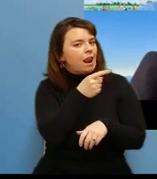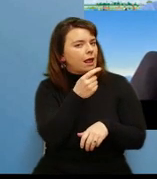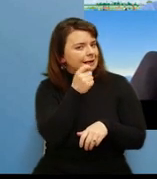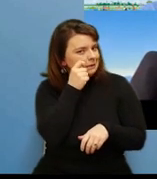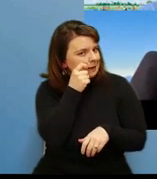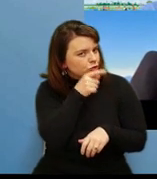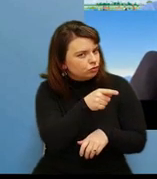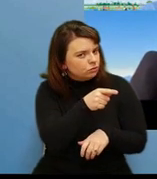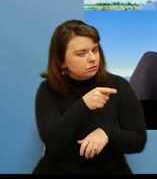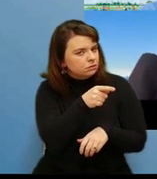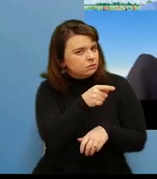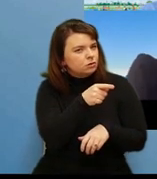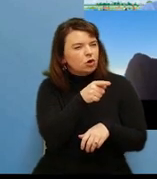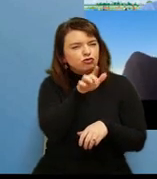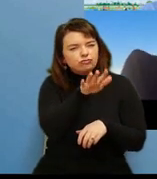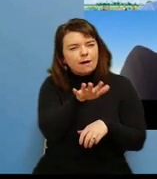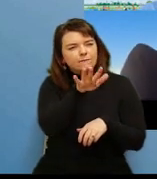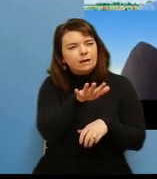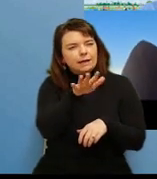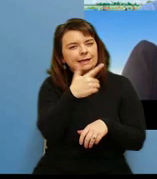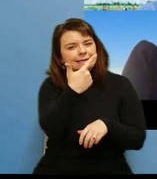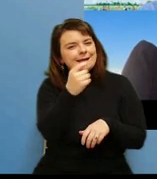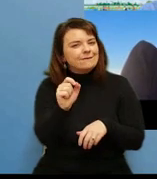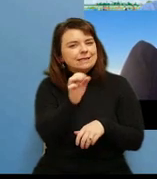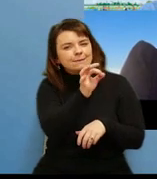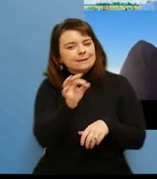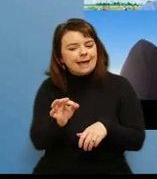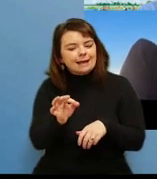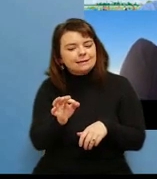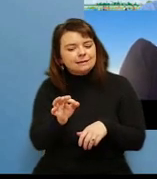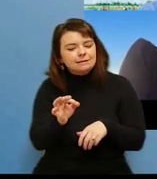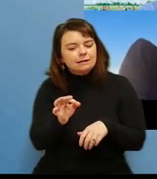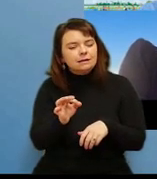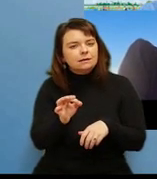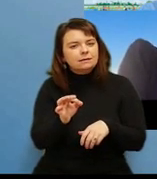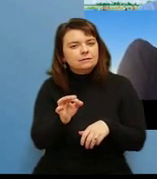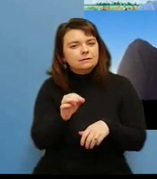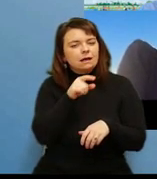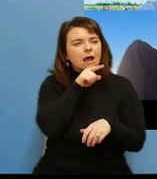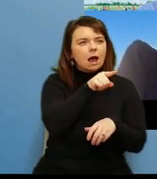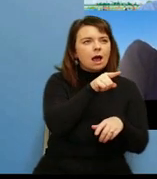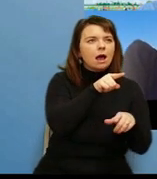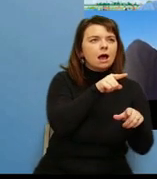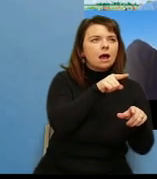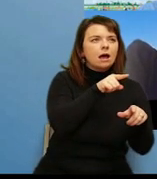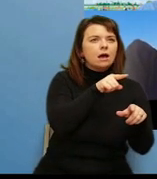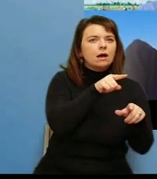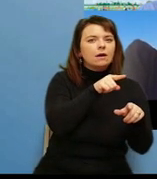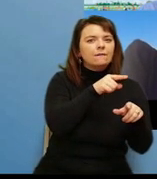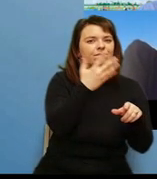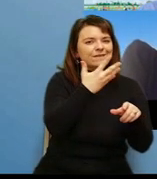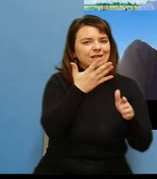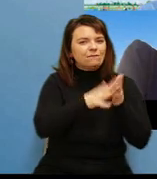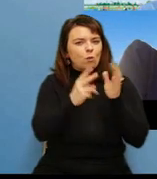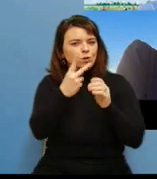to note, there's a caveat there to note in terms of when the inspections were done. So roughly about 70%,